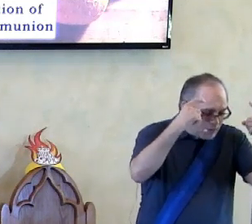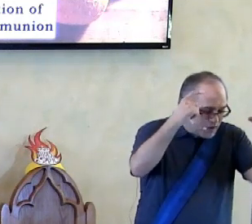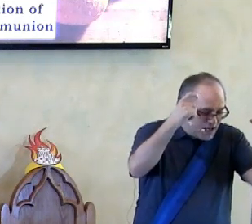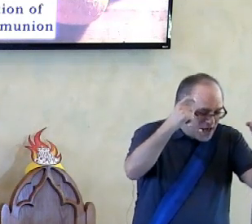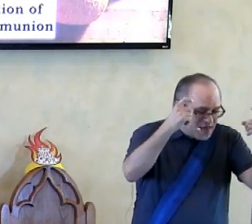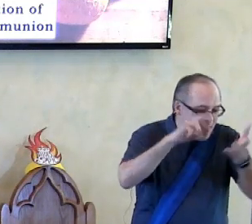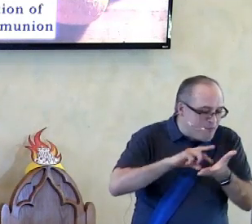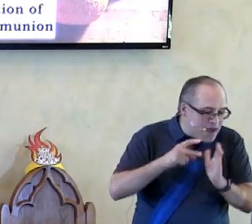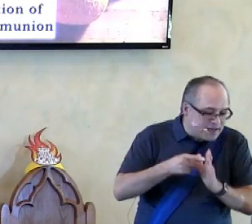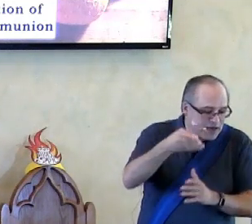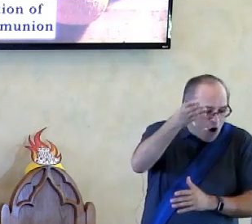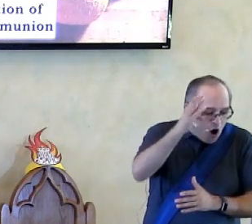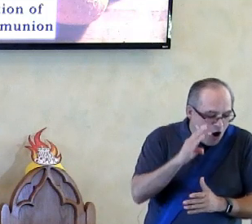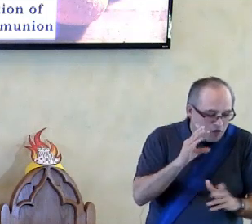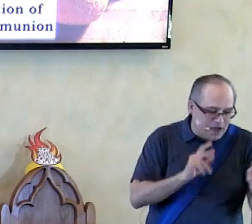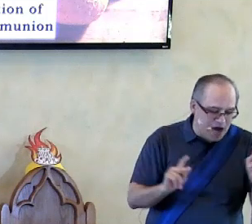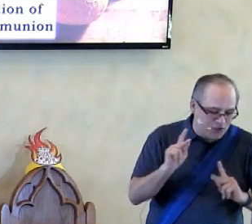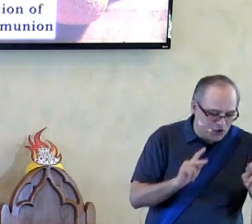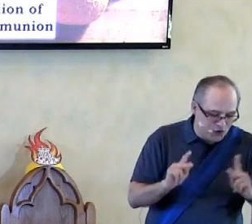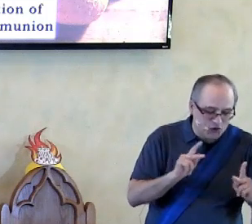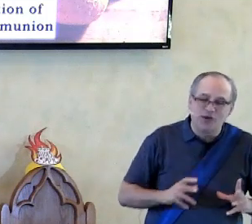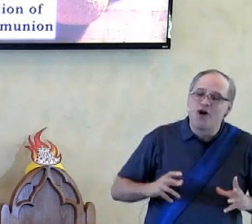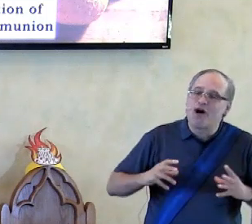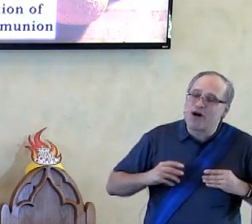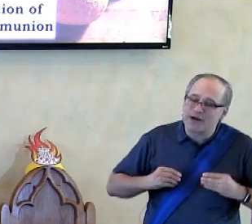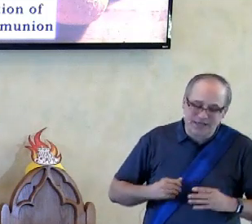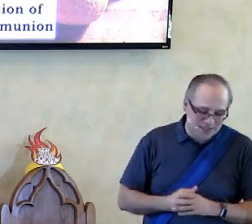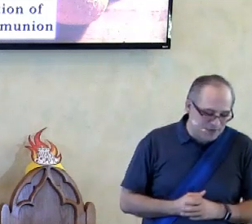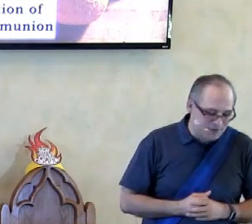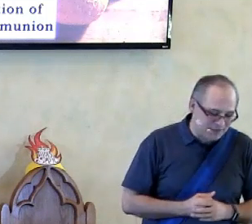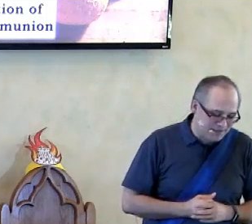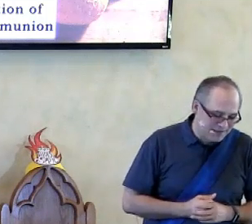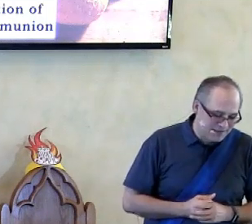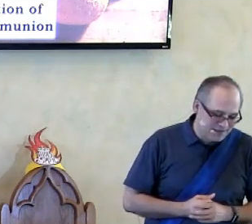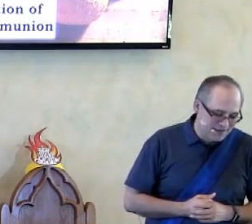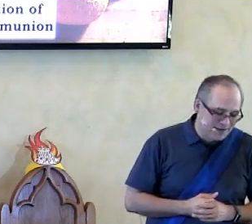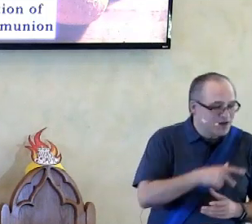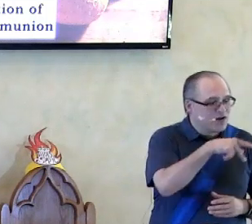dream that meant that all God's children are accepted,